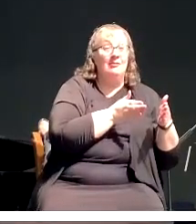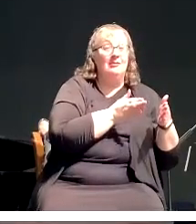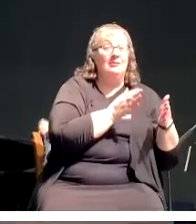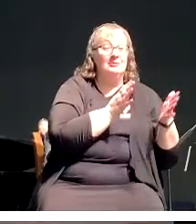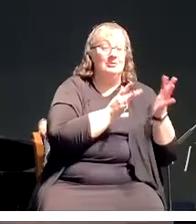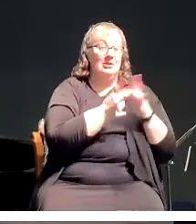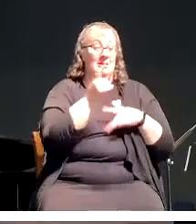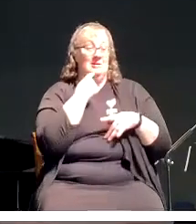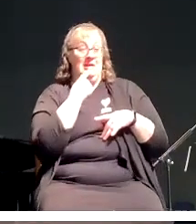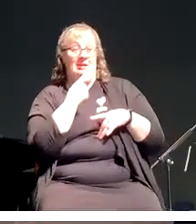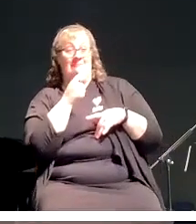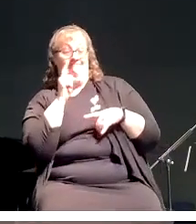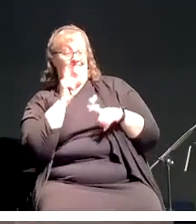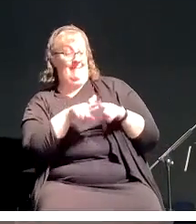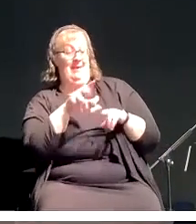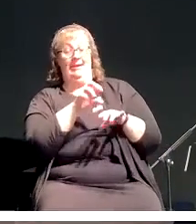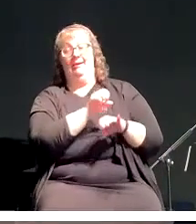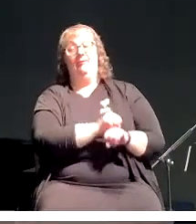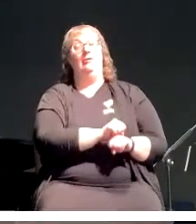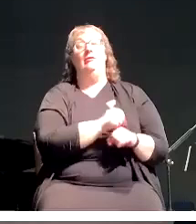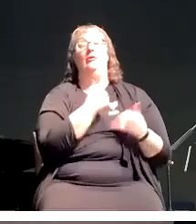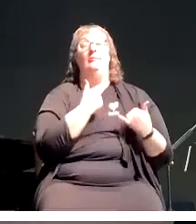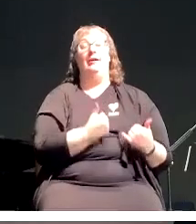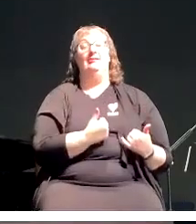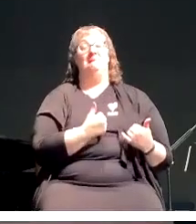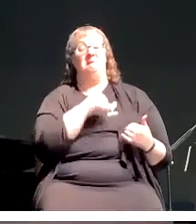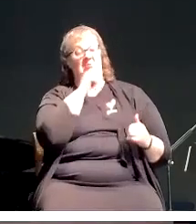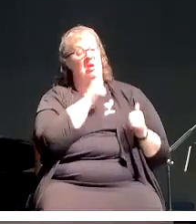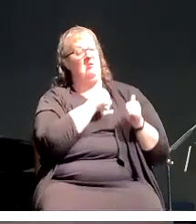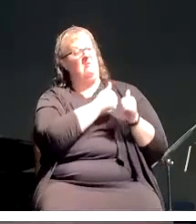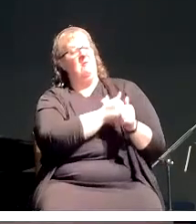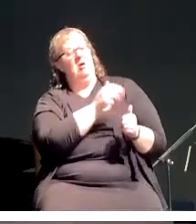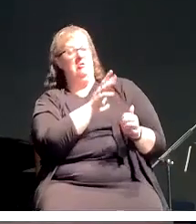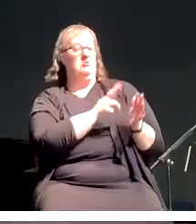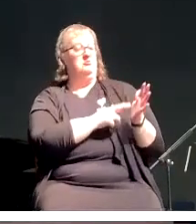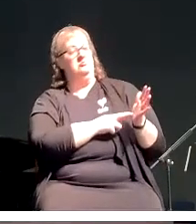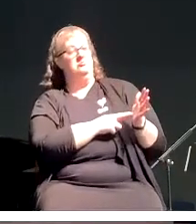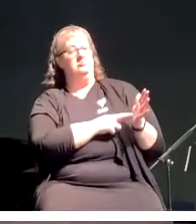Jesus said, that can't even hold me down. I don't follow those rules.